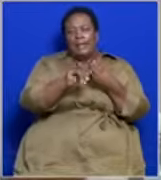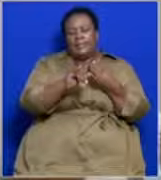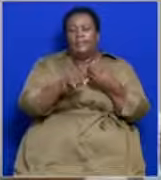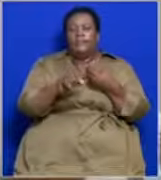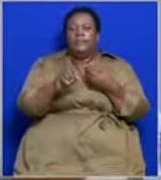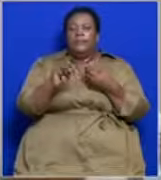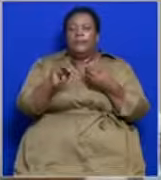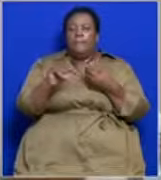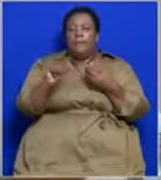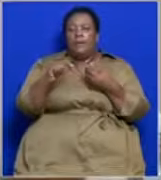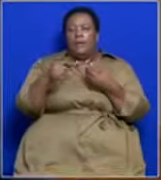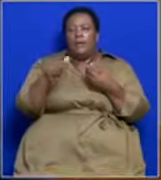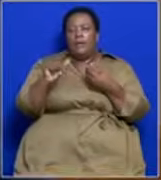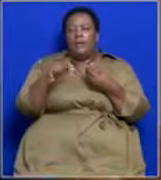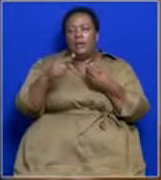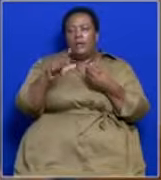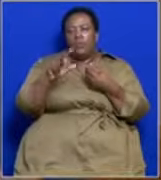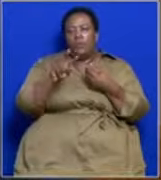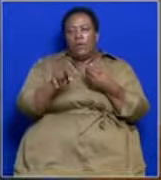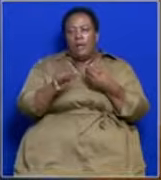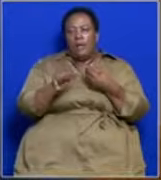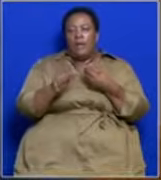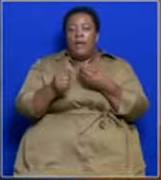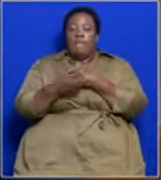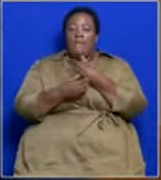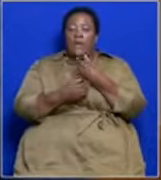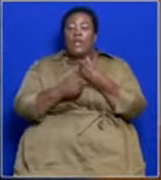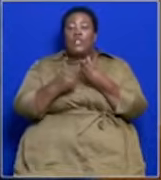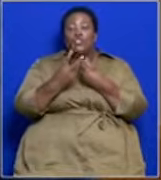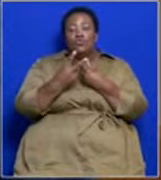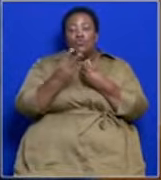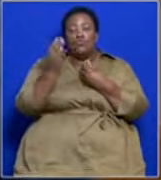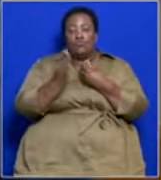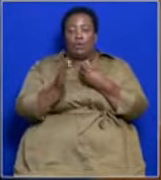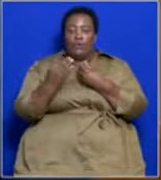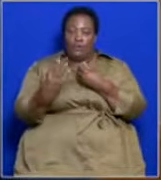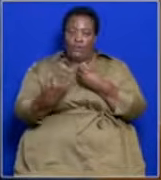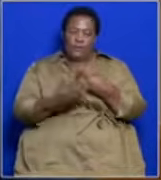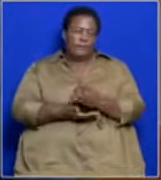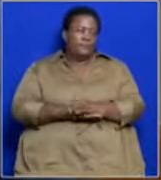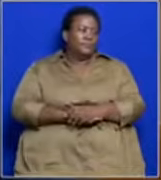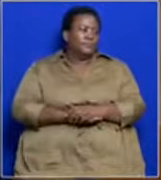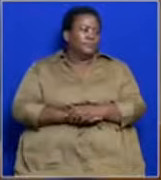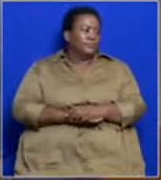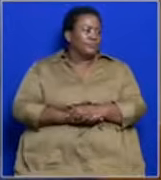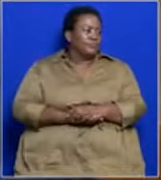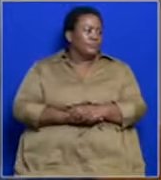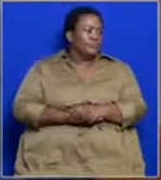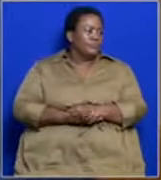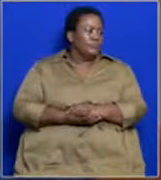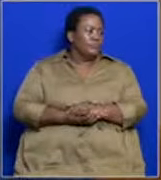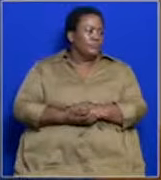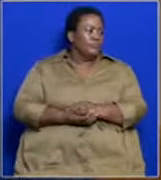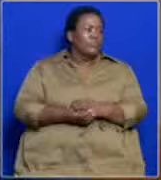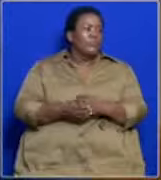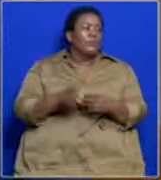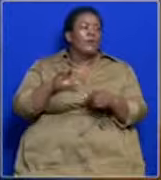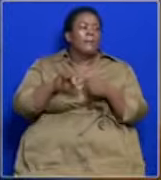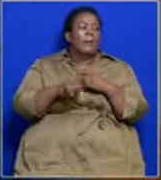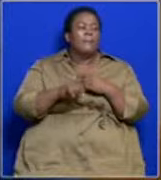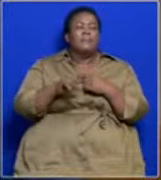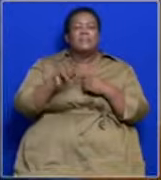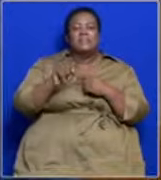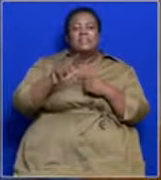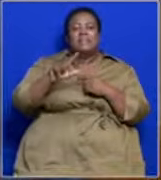it. If you could have that file and locate TLM1,